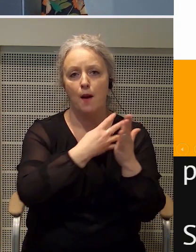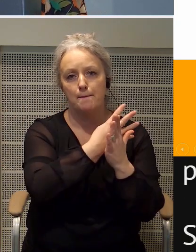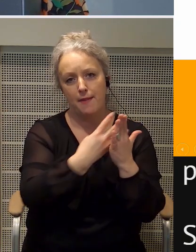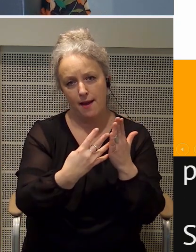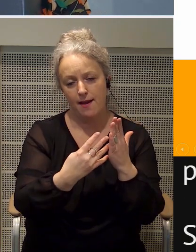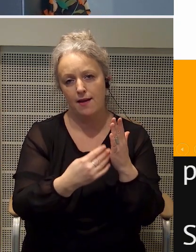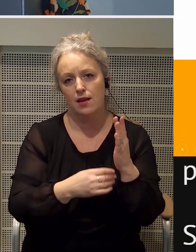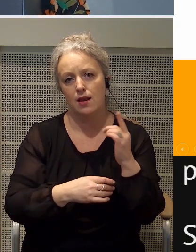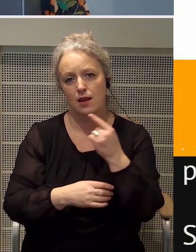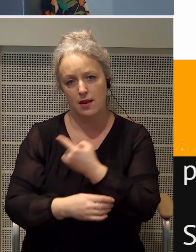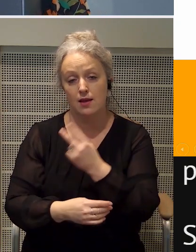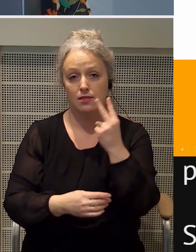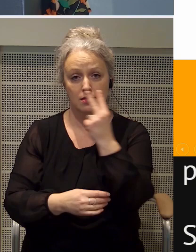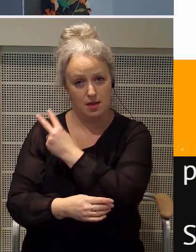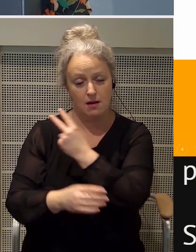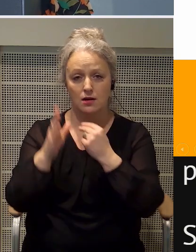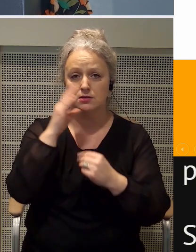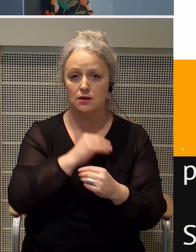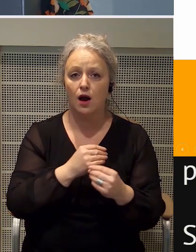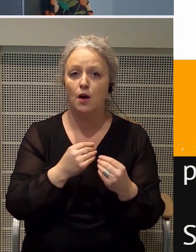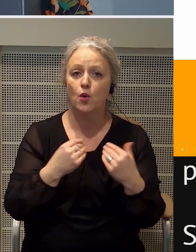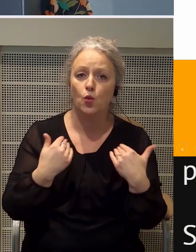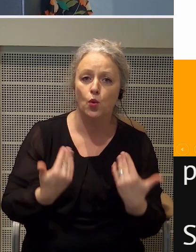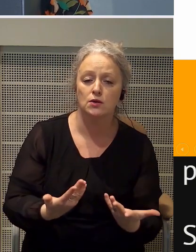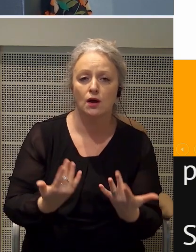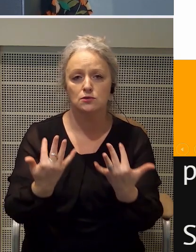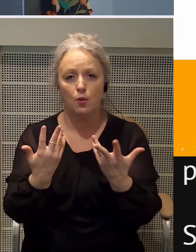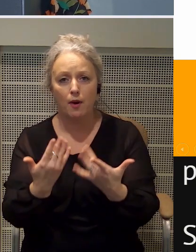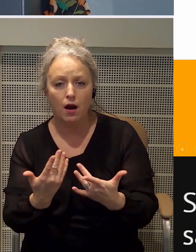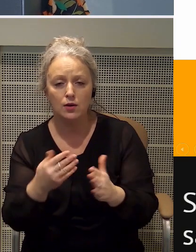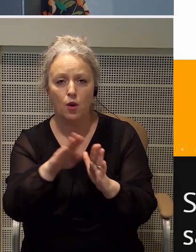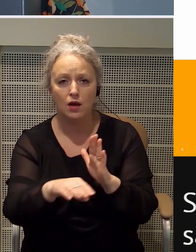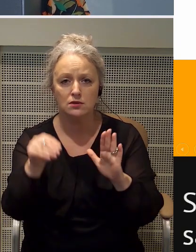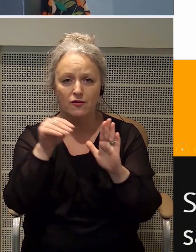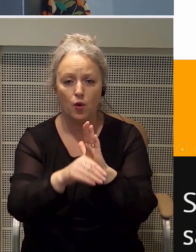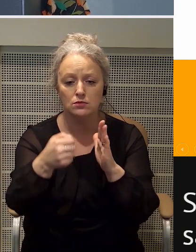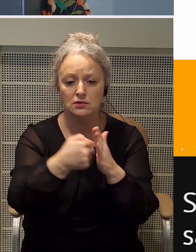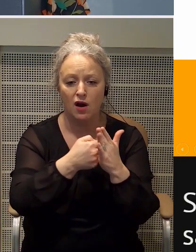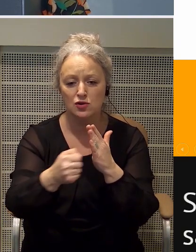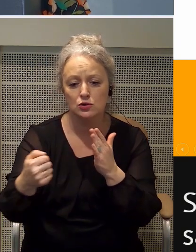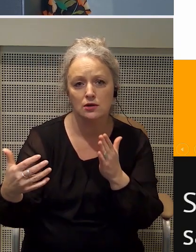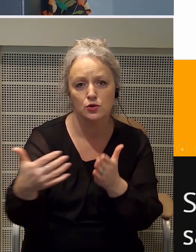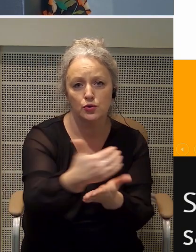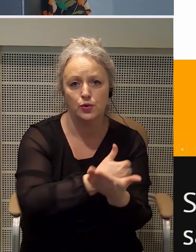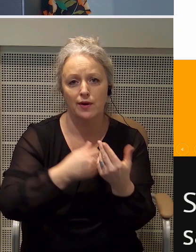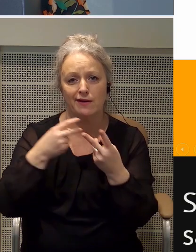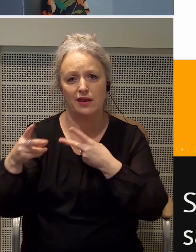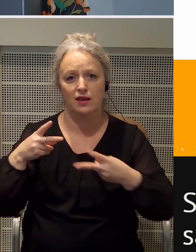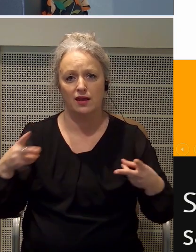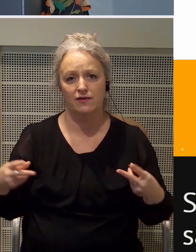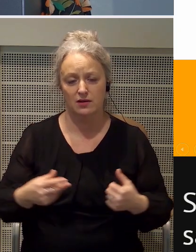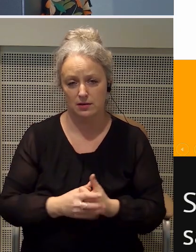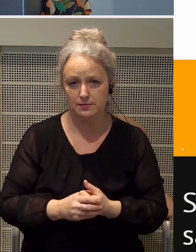there. Here you can see a table with the applications we